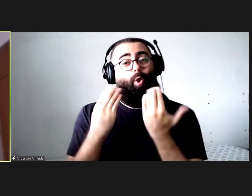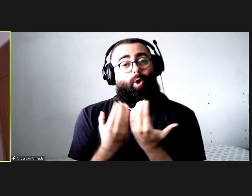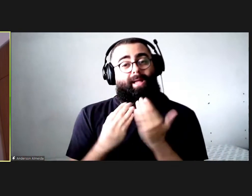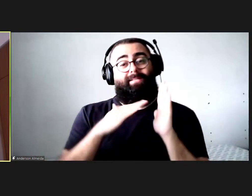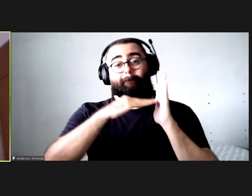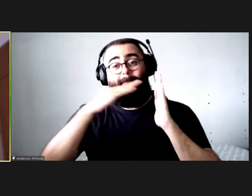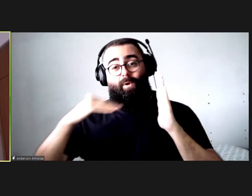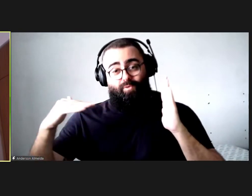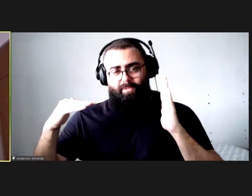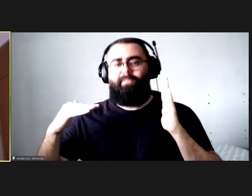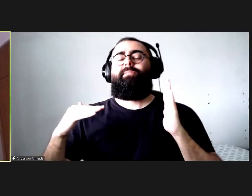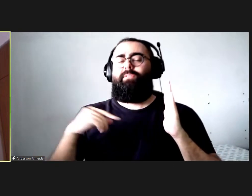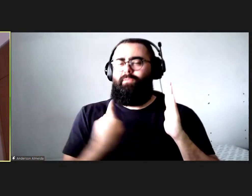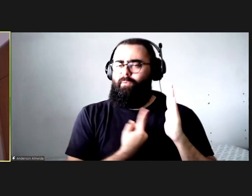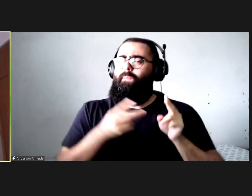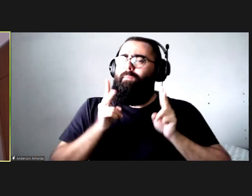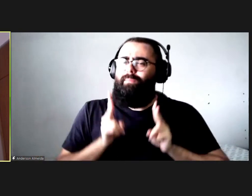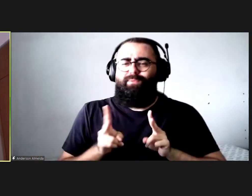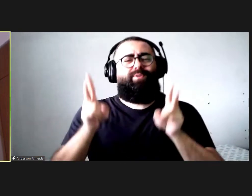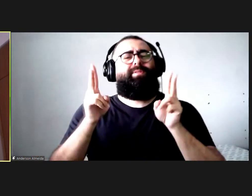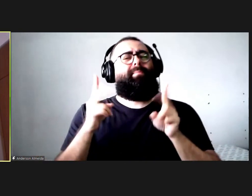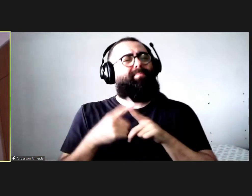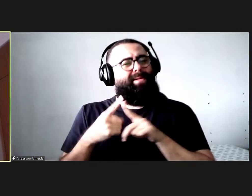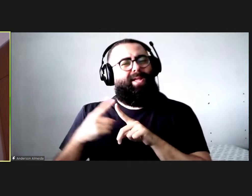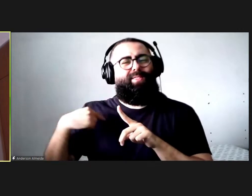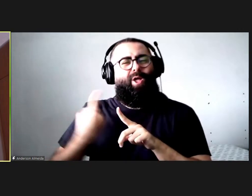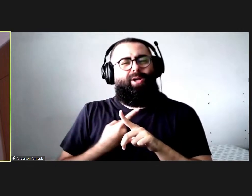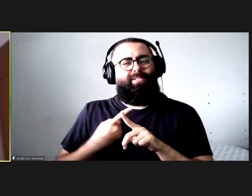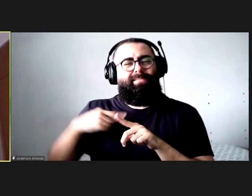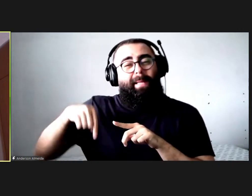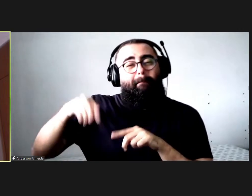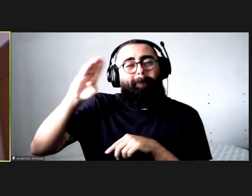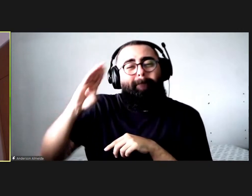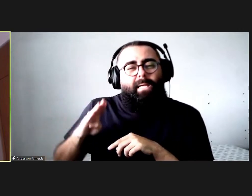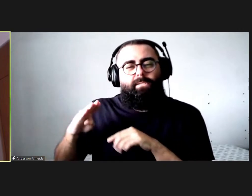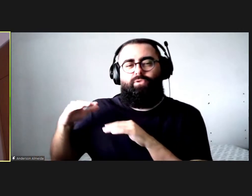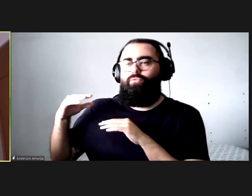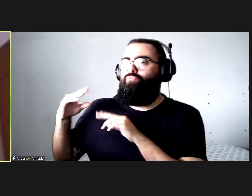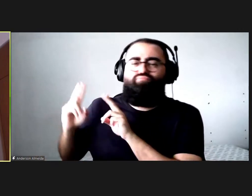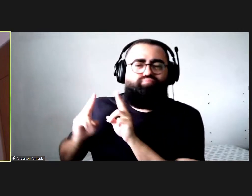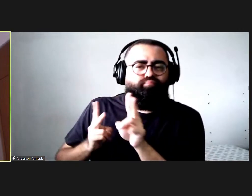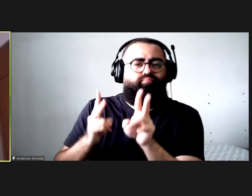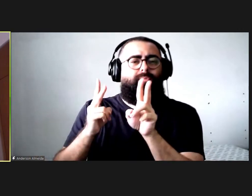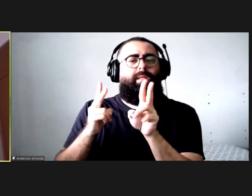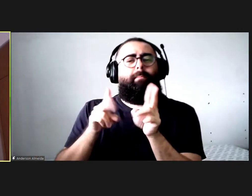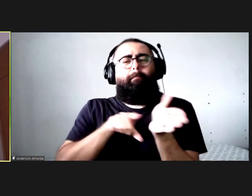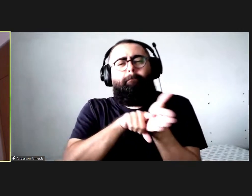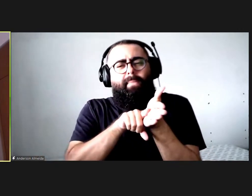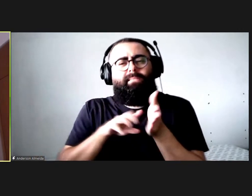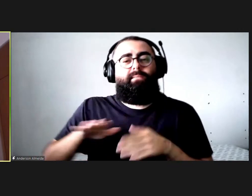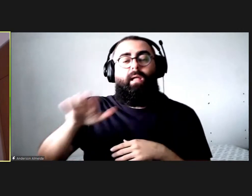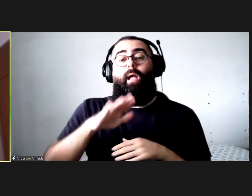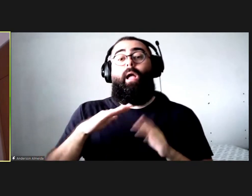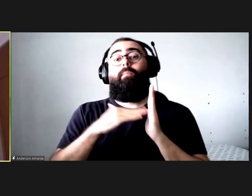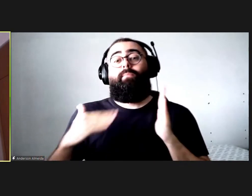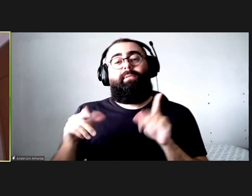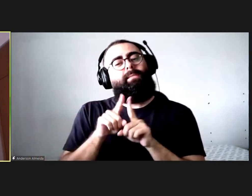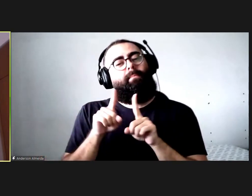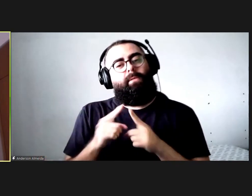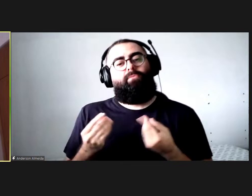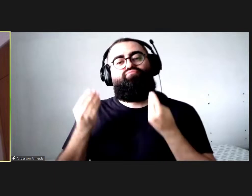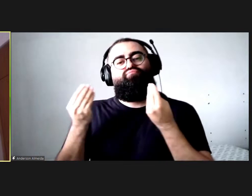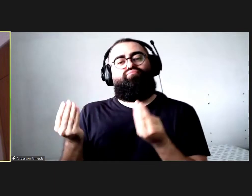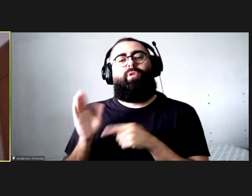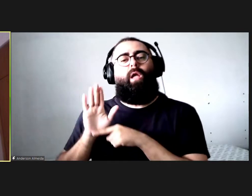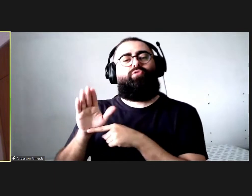of a long path endeavor of Brazilian prosody researchers, and thus to contribute with the development of this